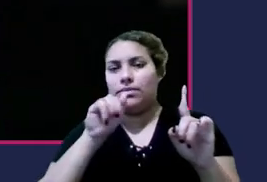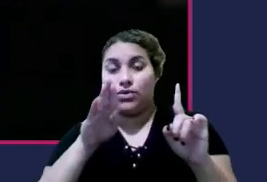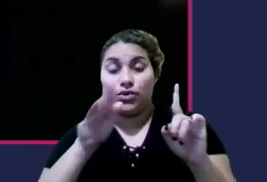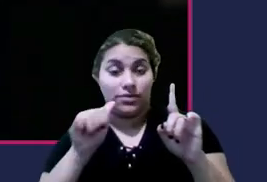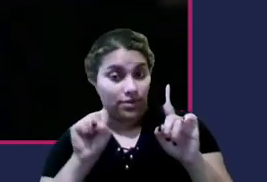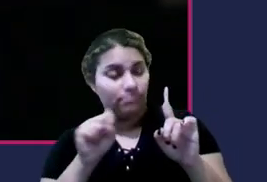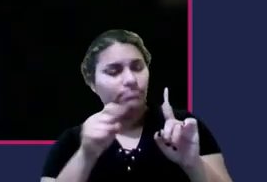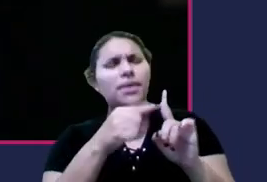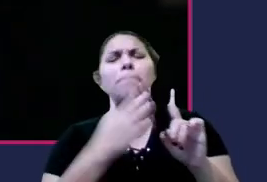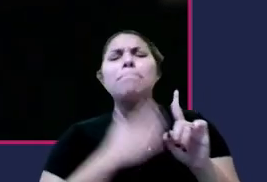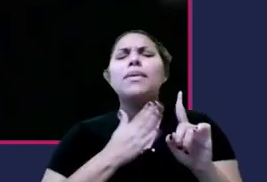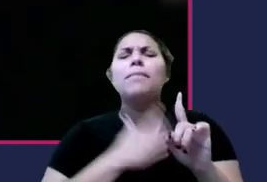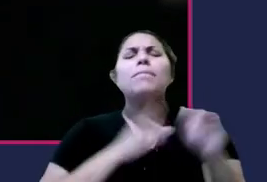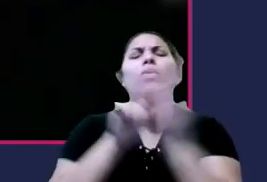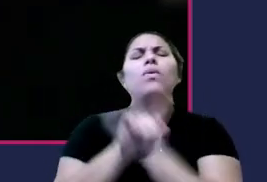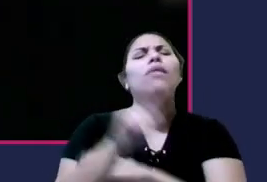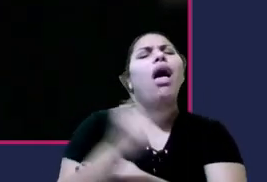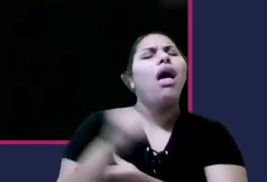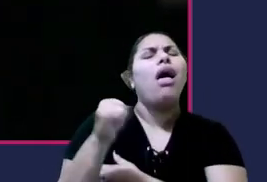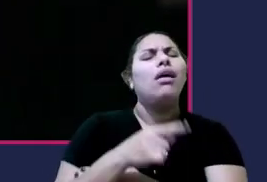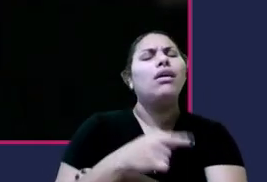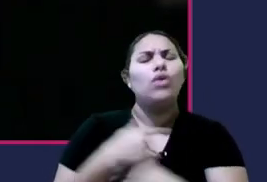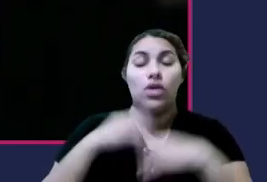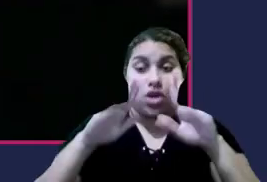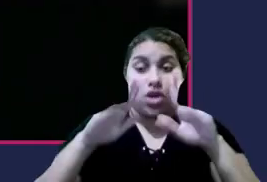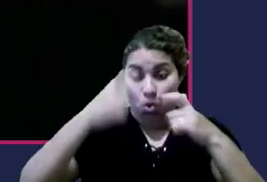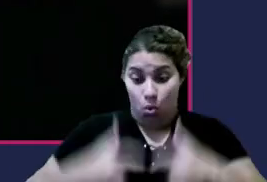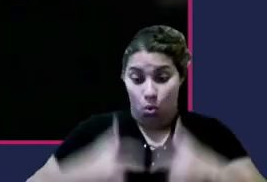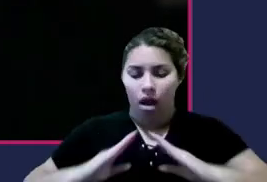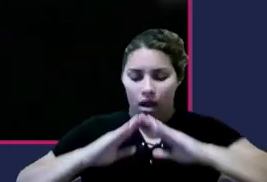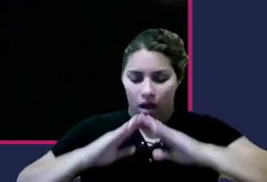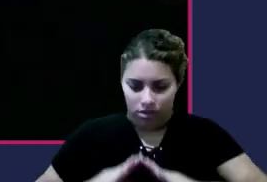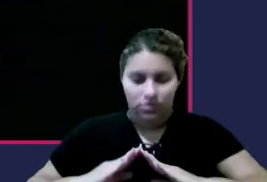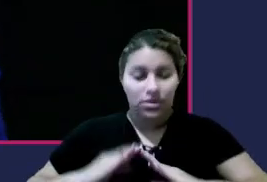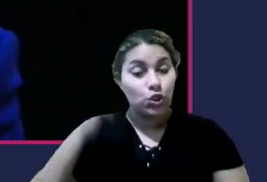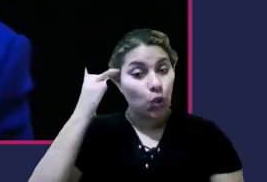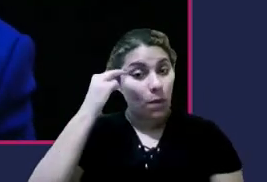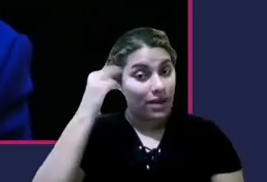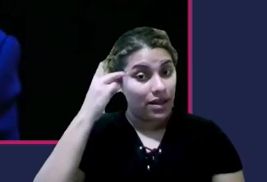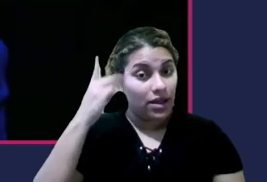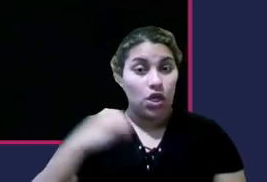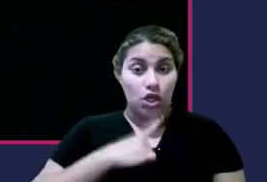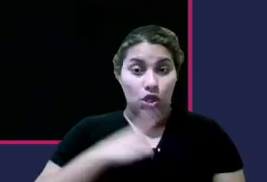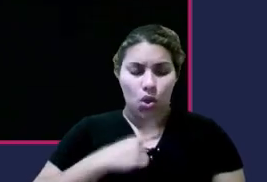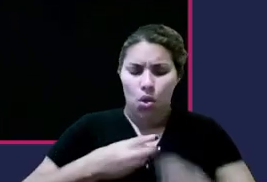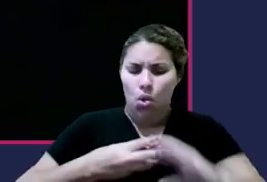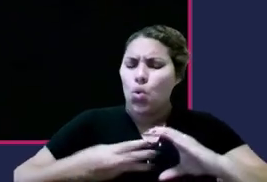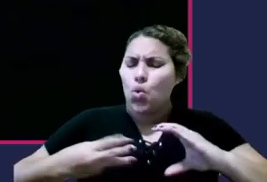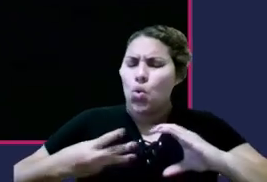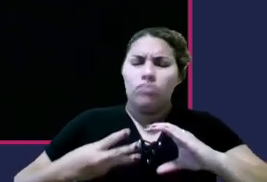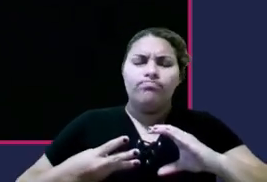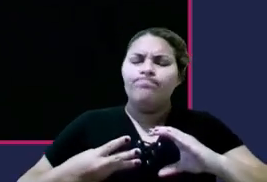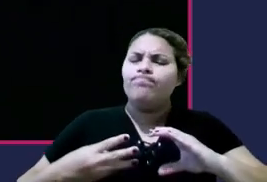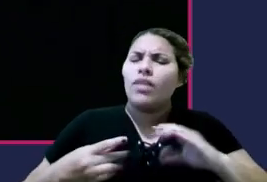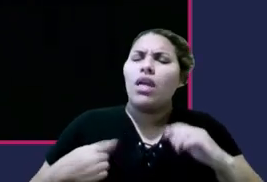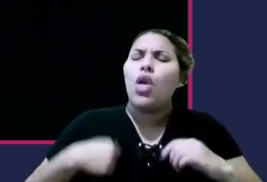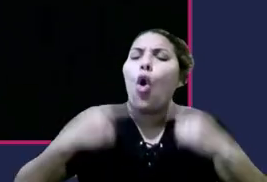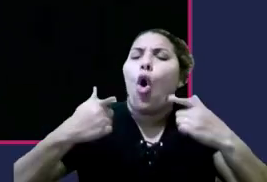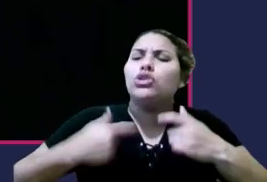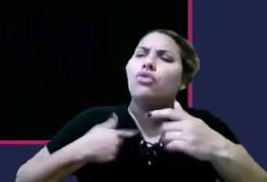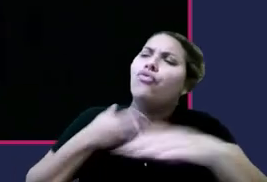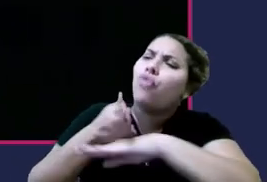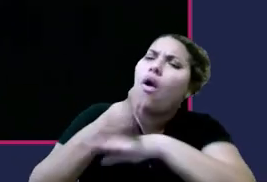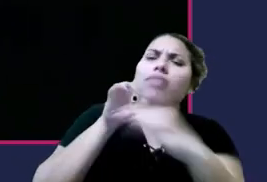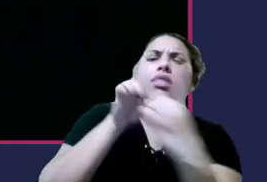Edna Barbosa, and she's saying, I live in São Paulo, and I have a rare disease.